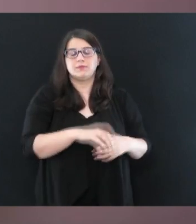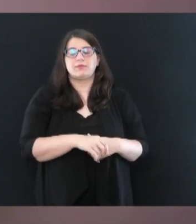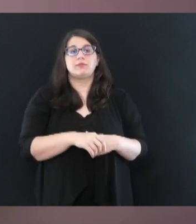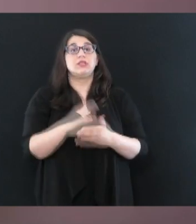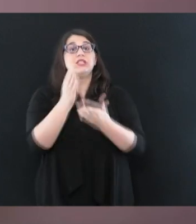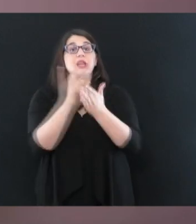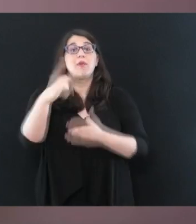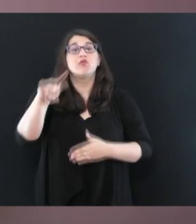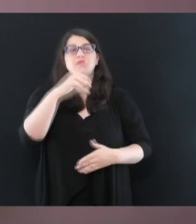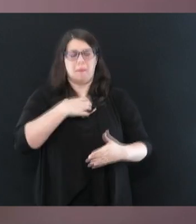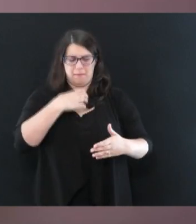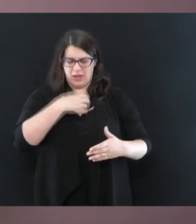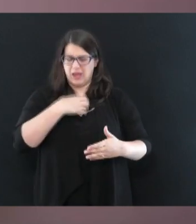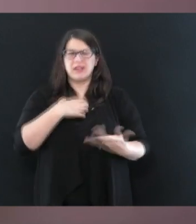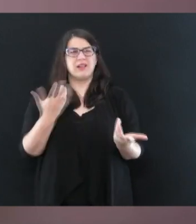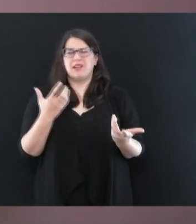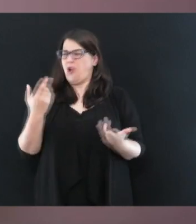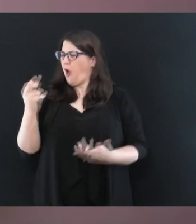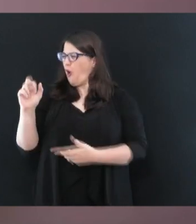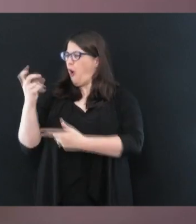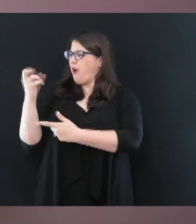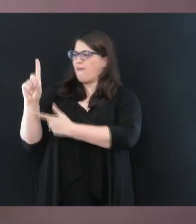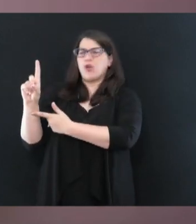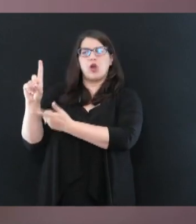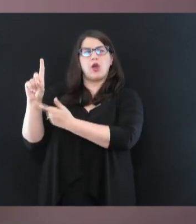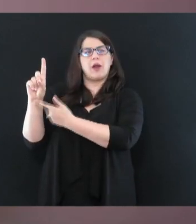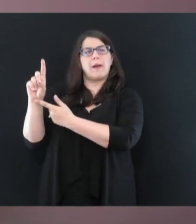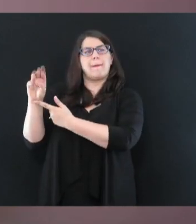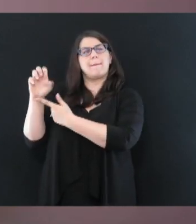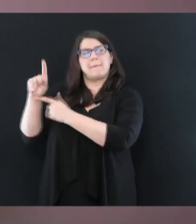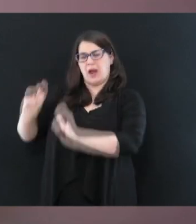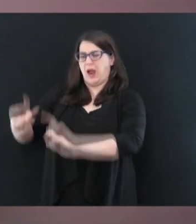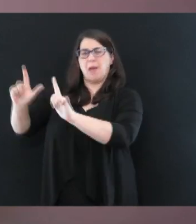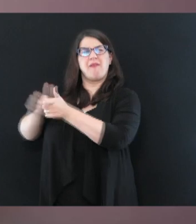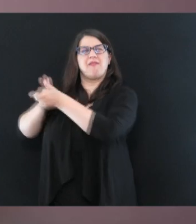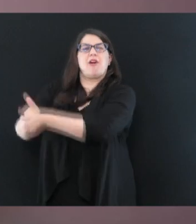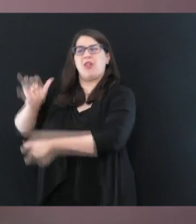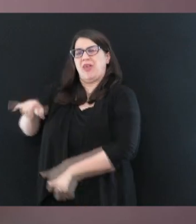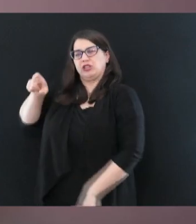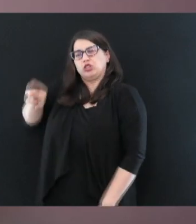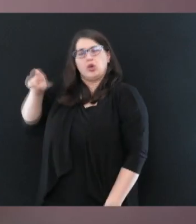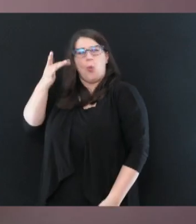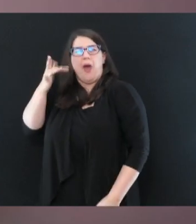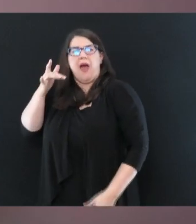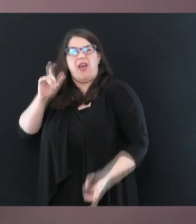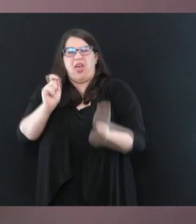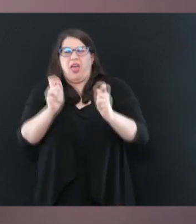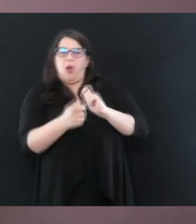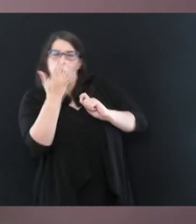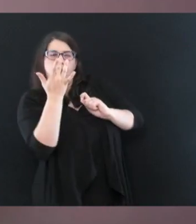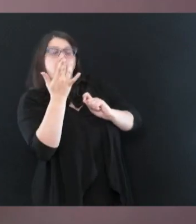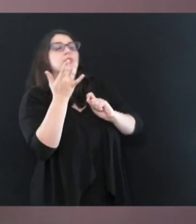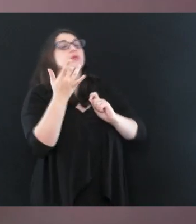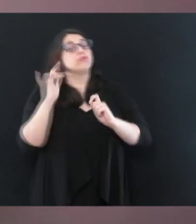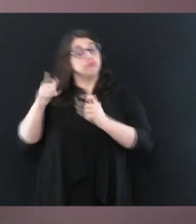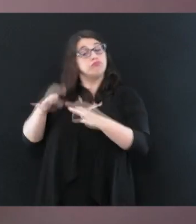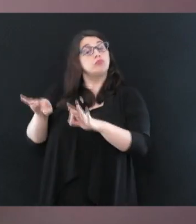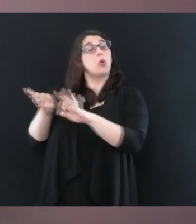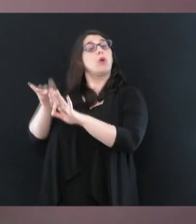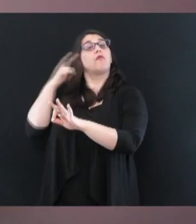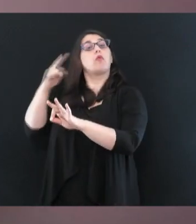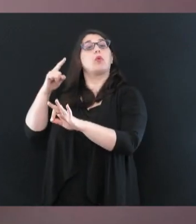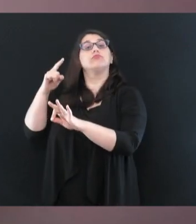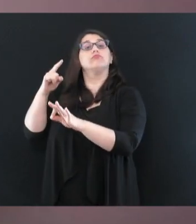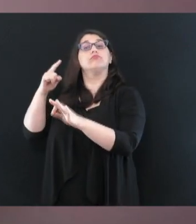Health Institute? And that's a really important metric to use in public health settings. But as you